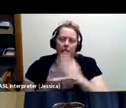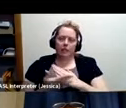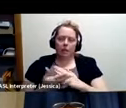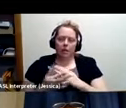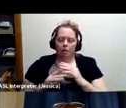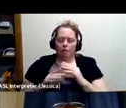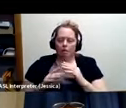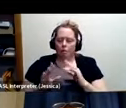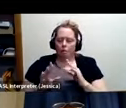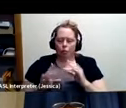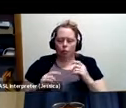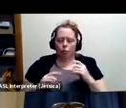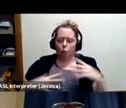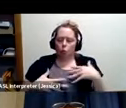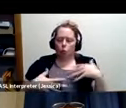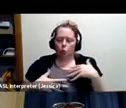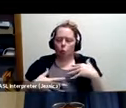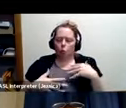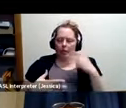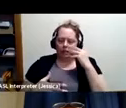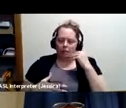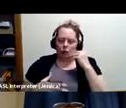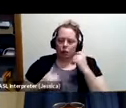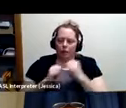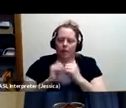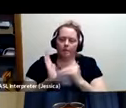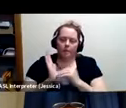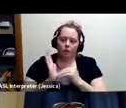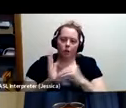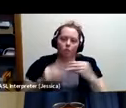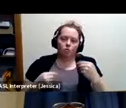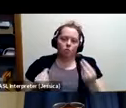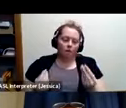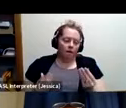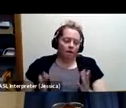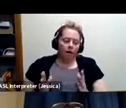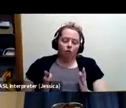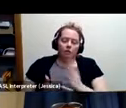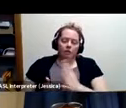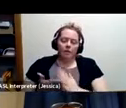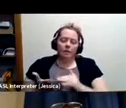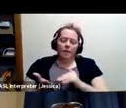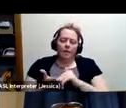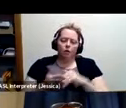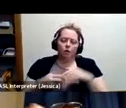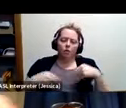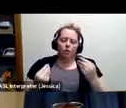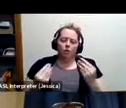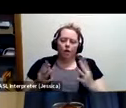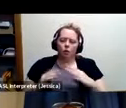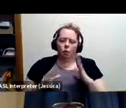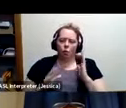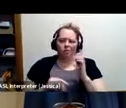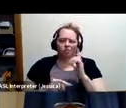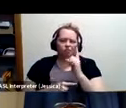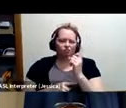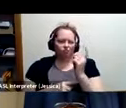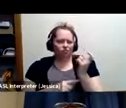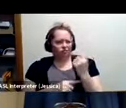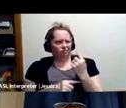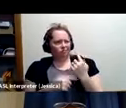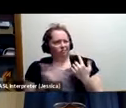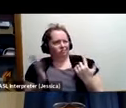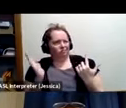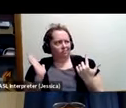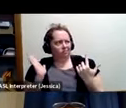medical providers, you know, from people, you know, asking me disrespectful questions to an